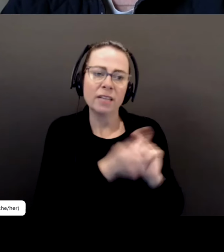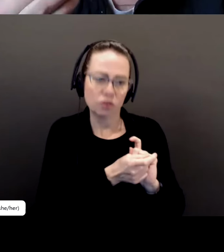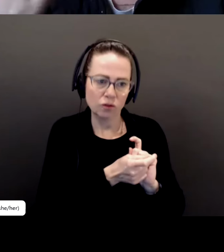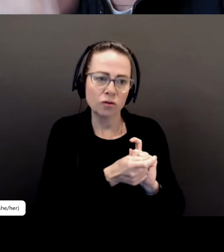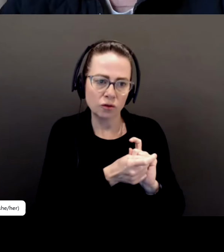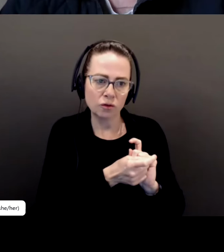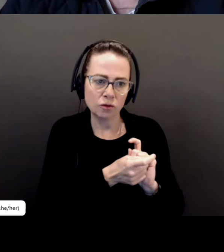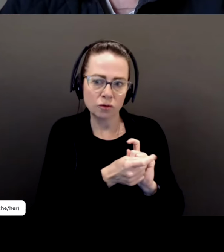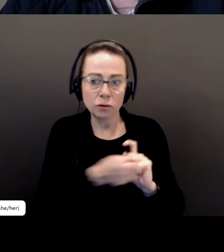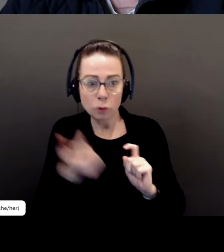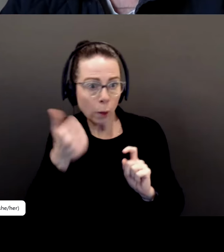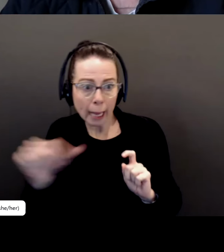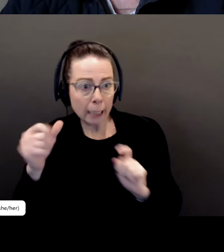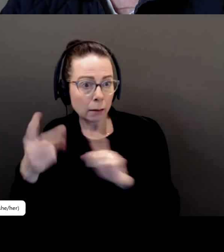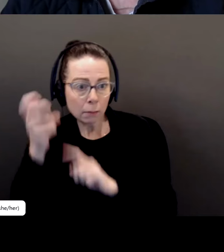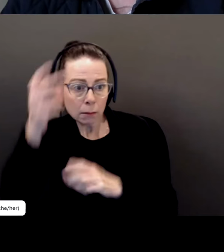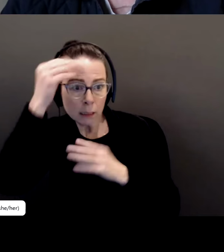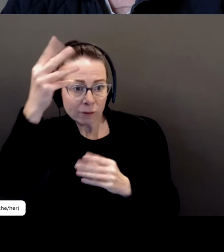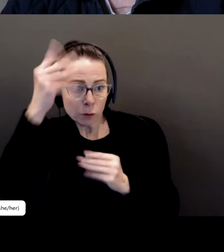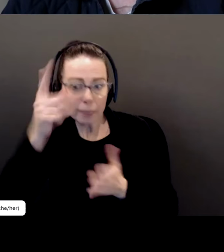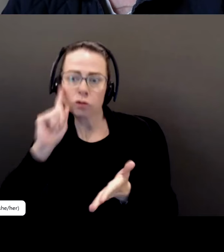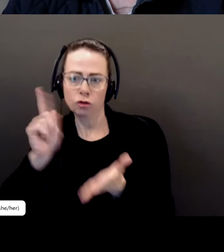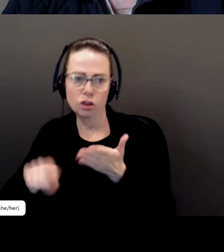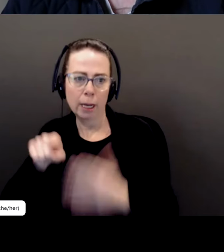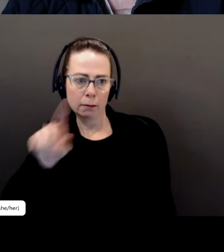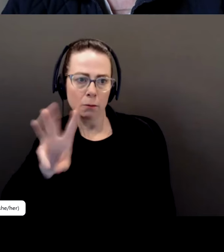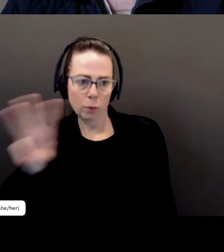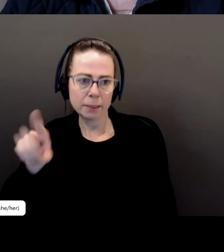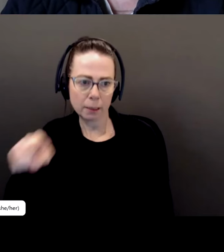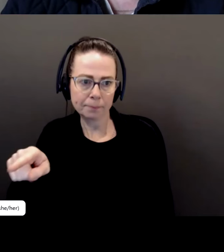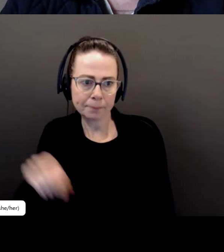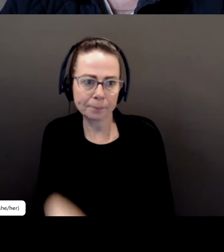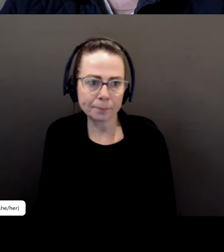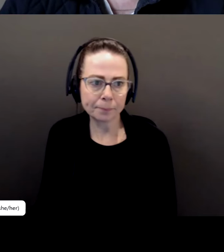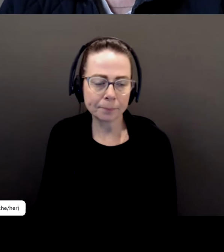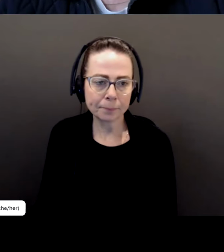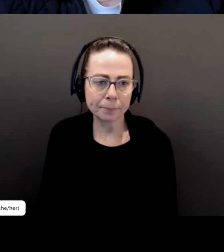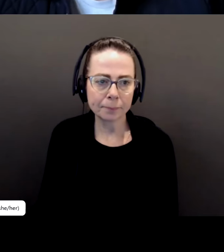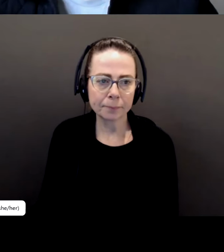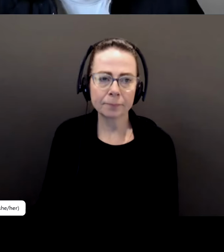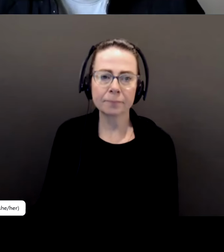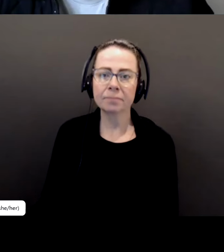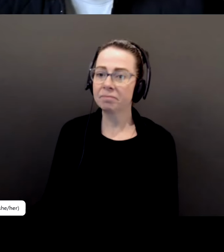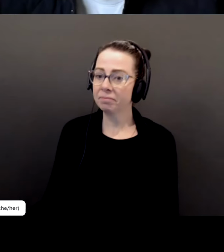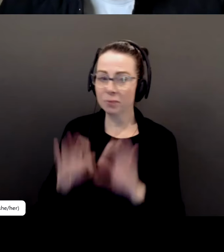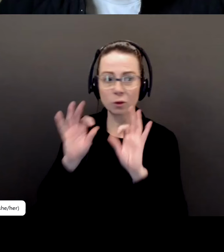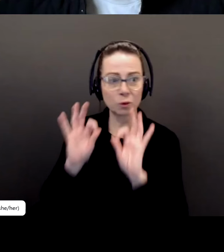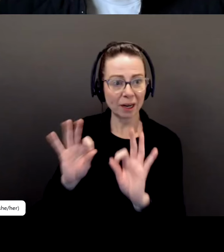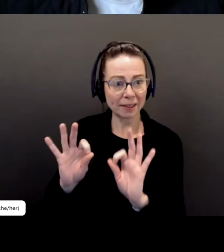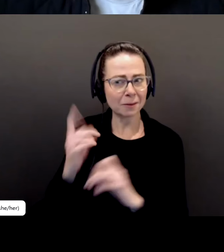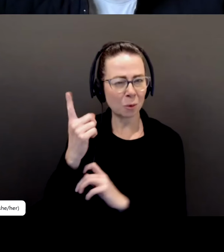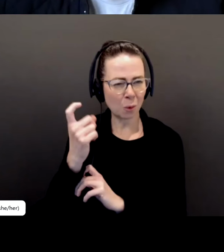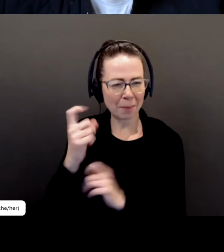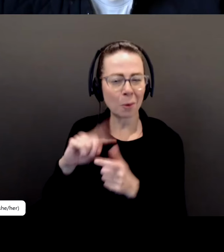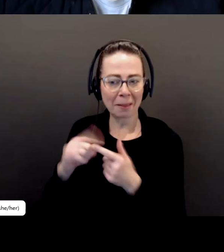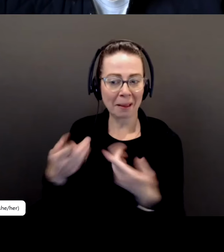breaches, anything, not just a bank. Great. And maybe one more question and then we'll close it for today because